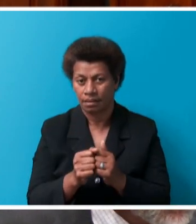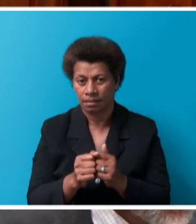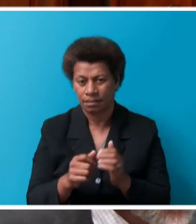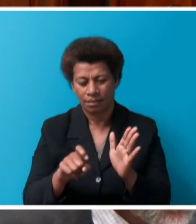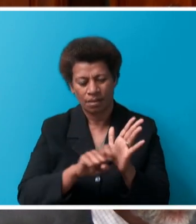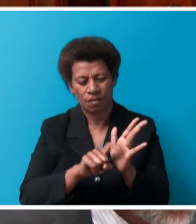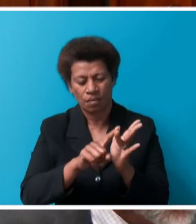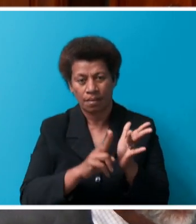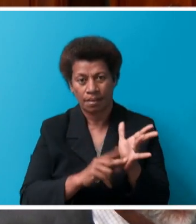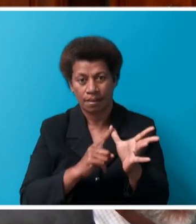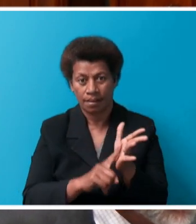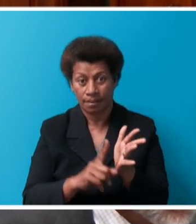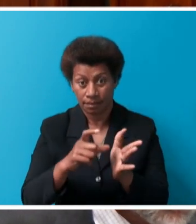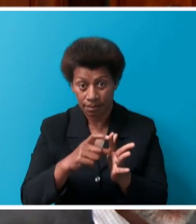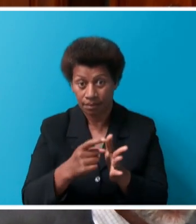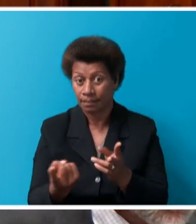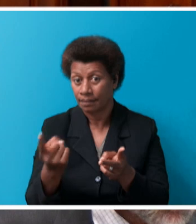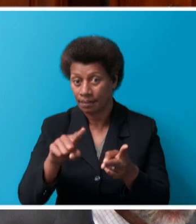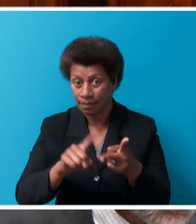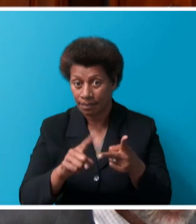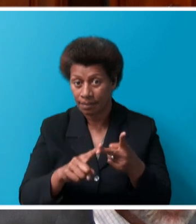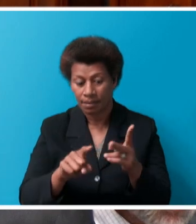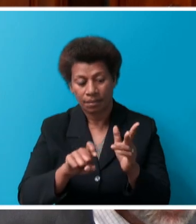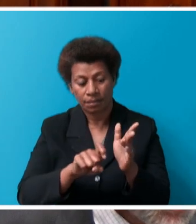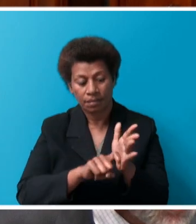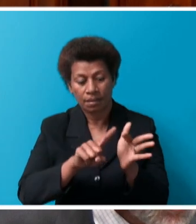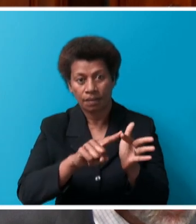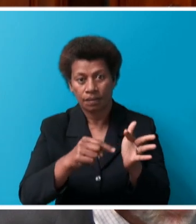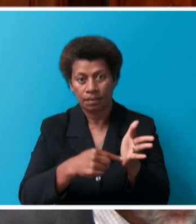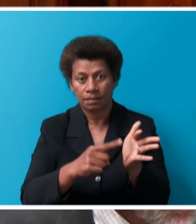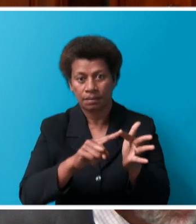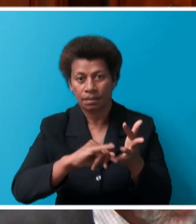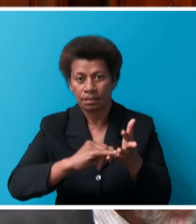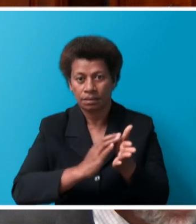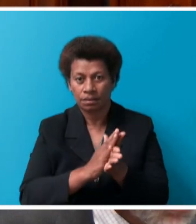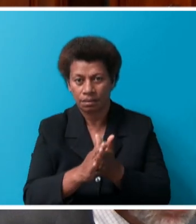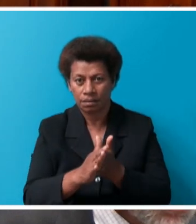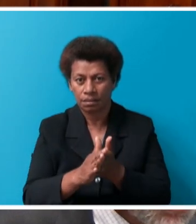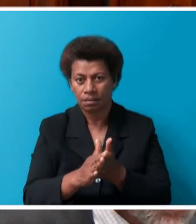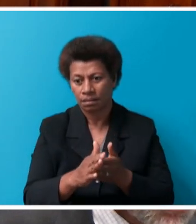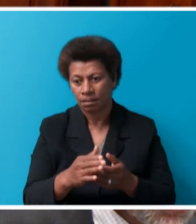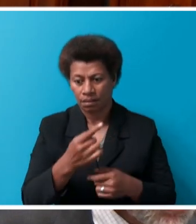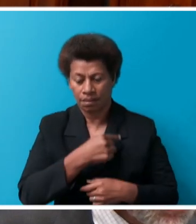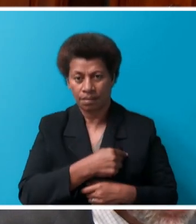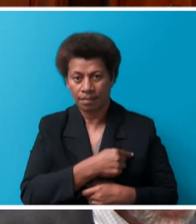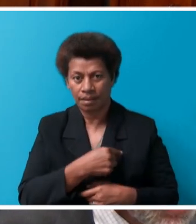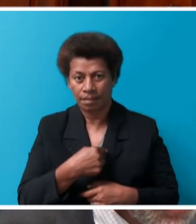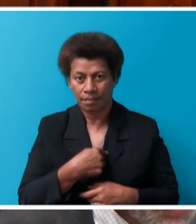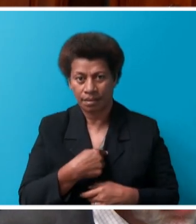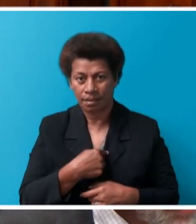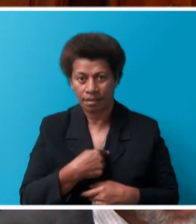Sharma, and their family in Nyandur Singatoka for their commitment to reinvest back into their country of